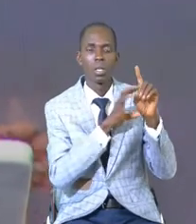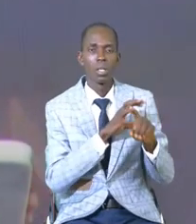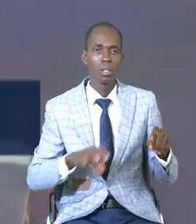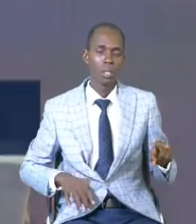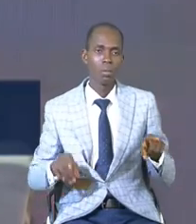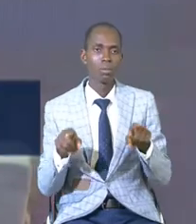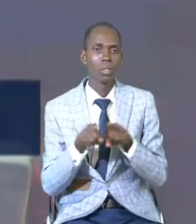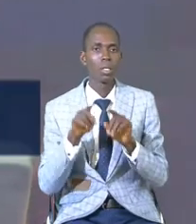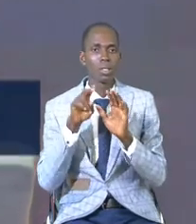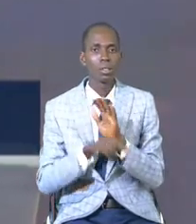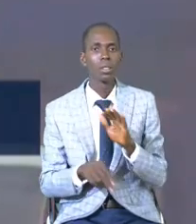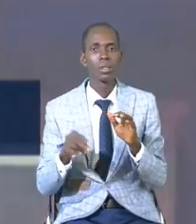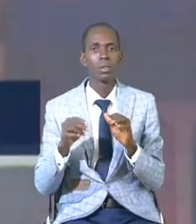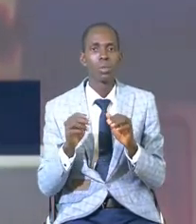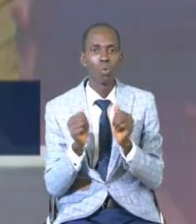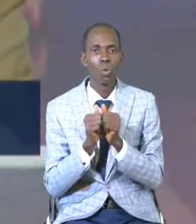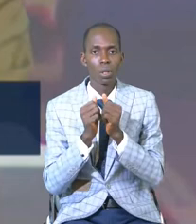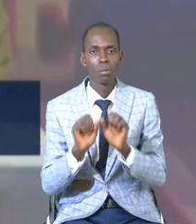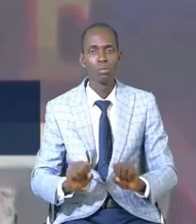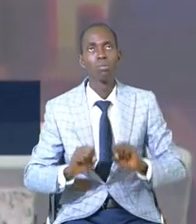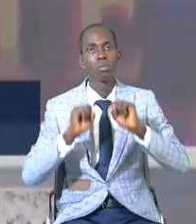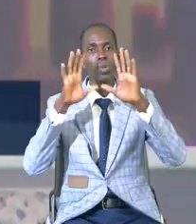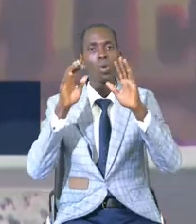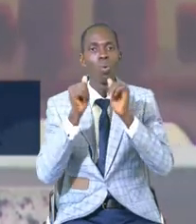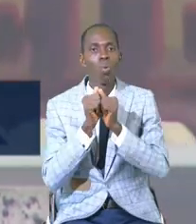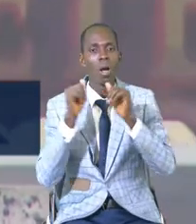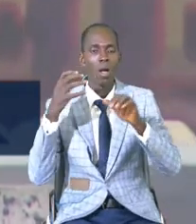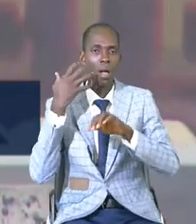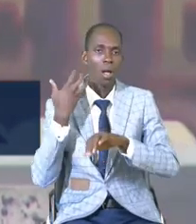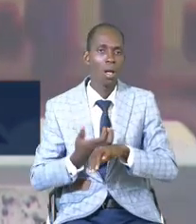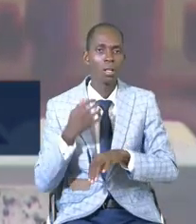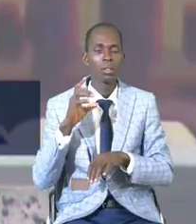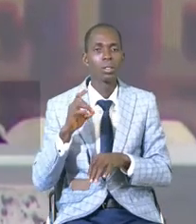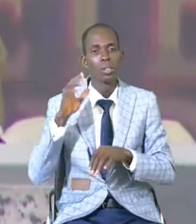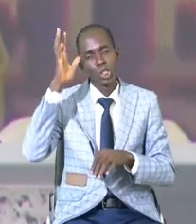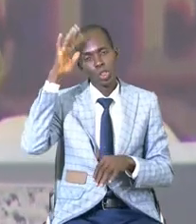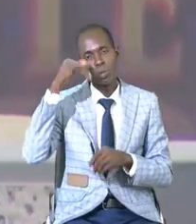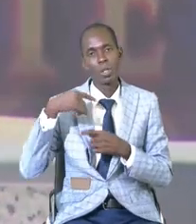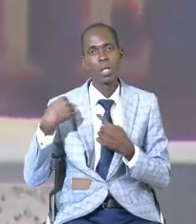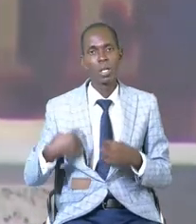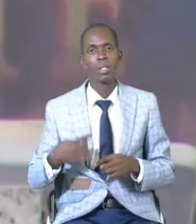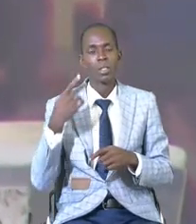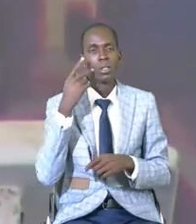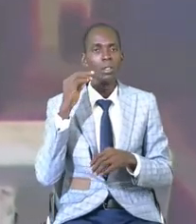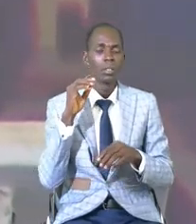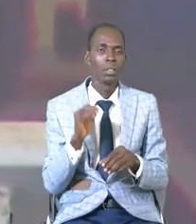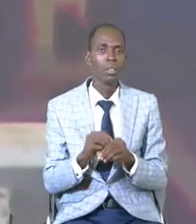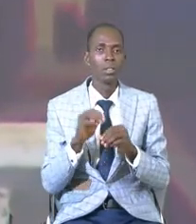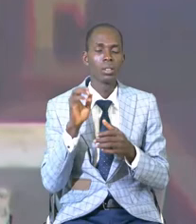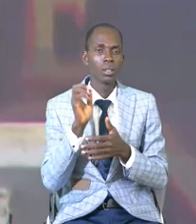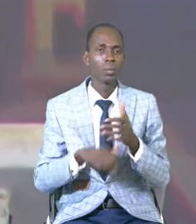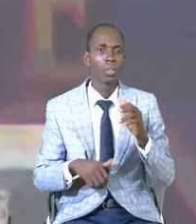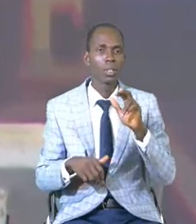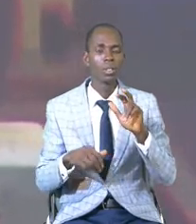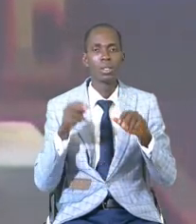with submission without hardened hearts. It tells us in chapter 3 of Hebrews, reading from